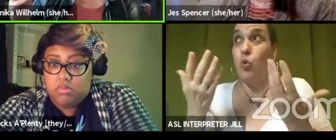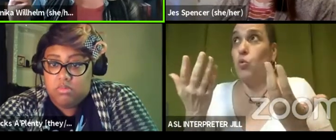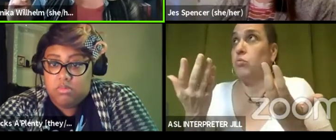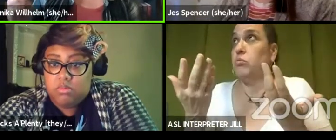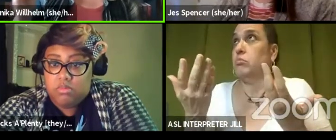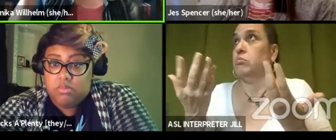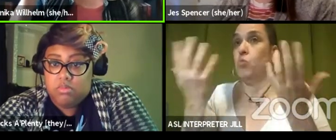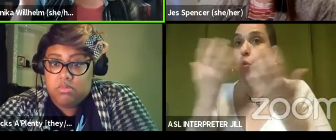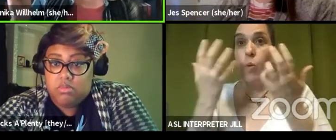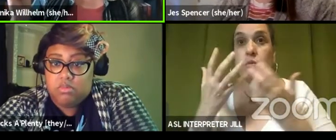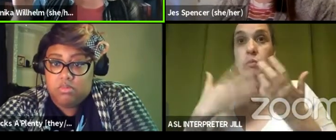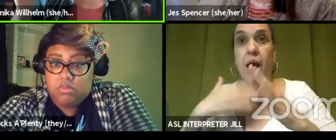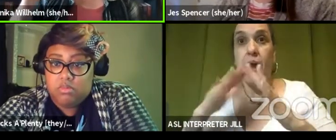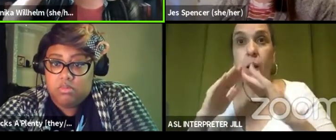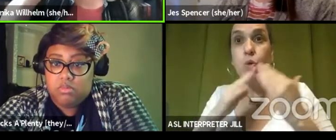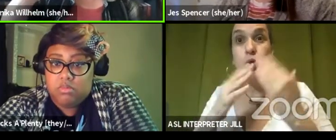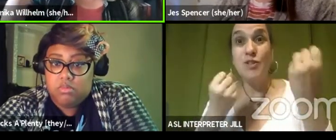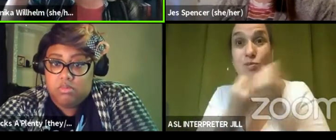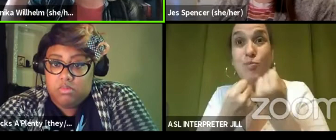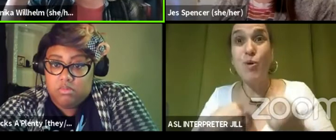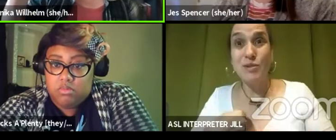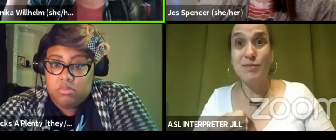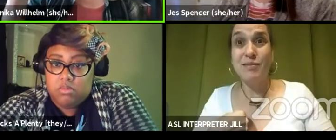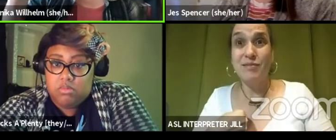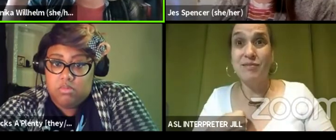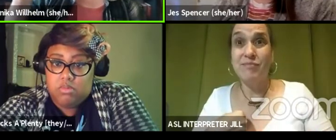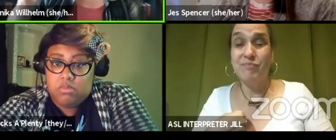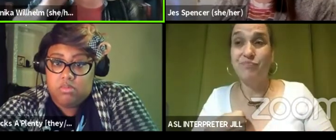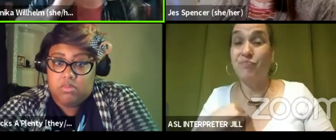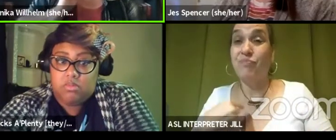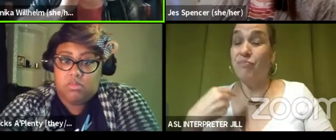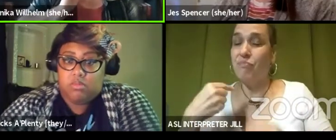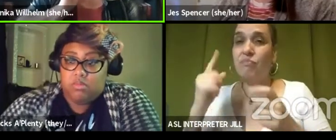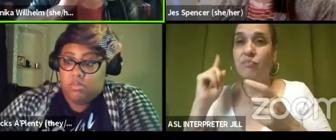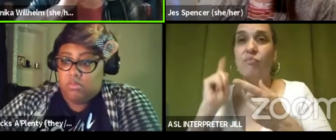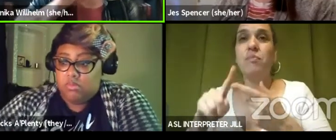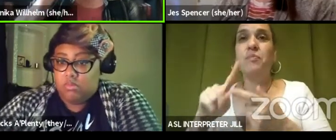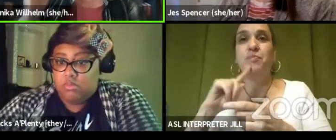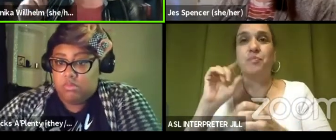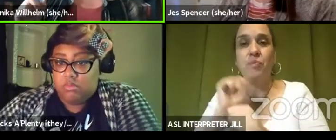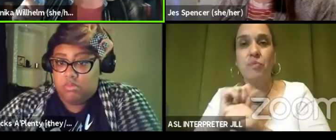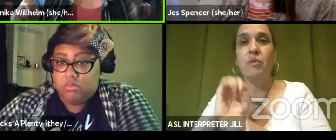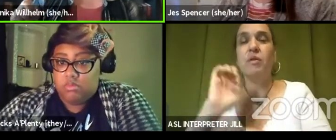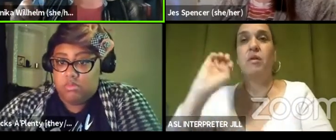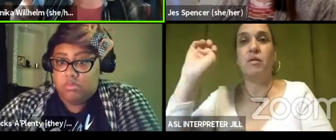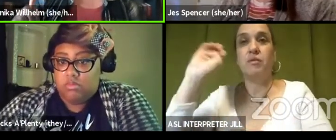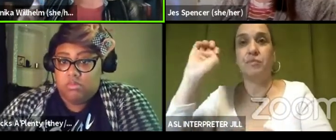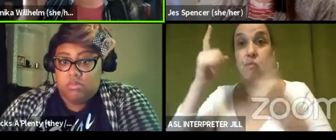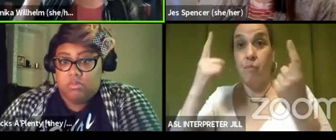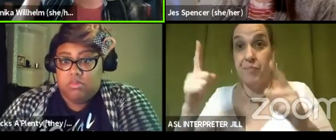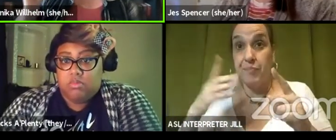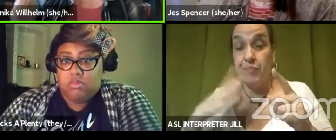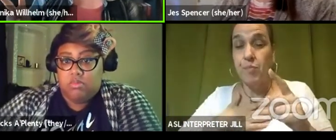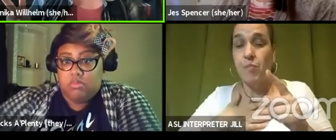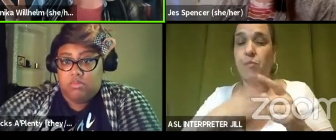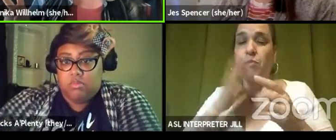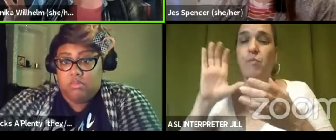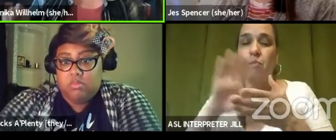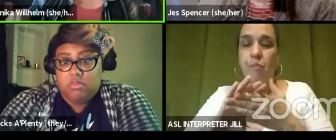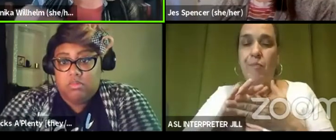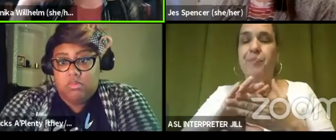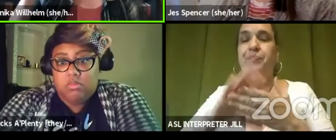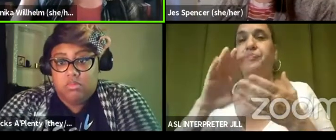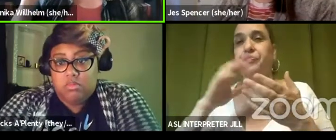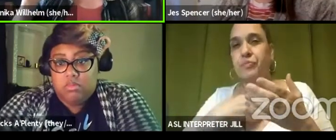I was in like the highest state of emergency, right? Like, my husband was diagnosed with stage 4 cancer. We started